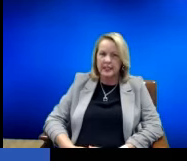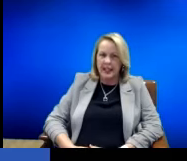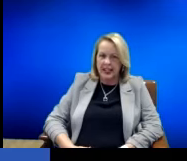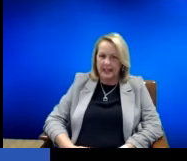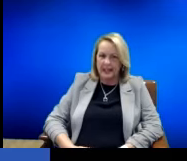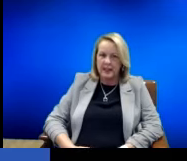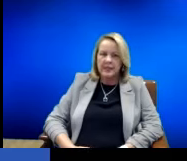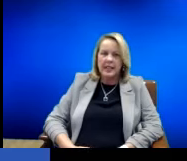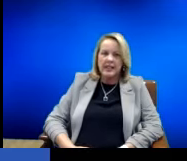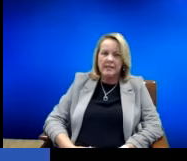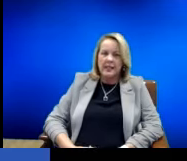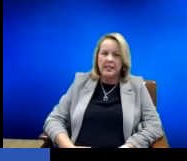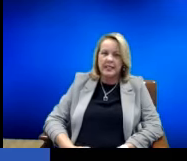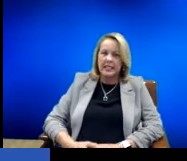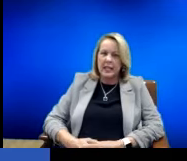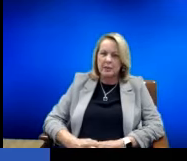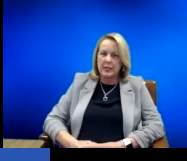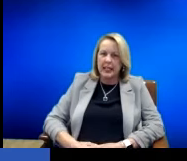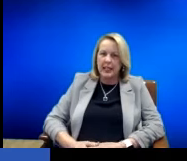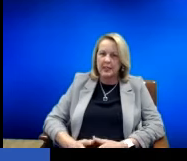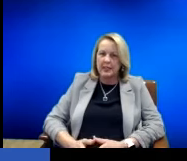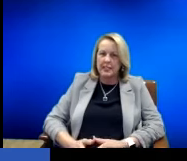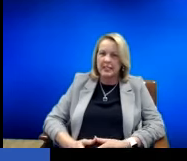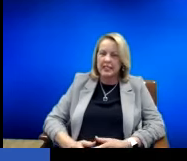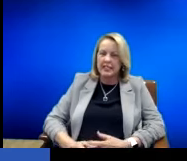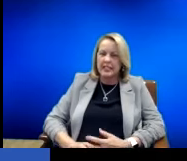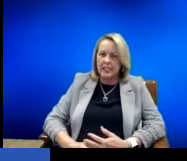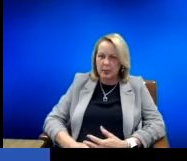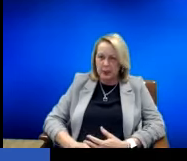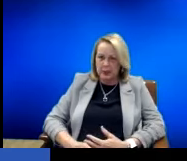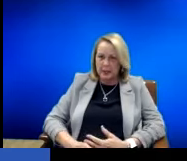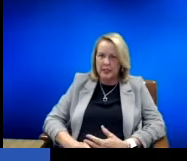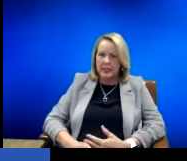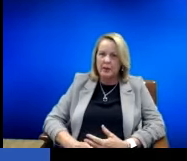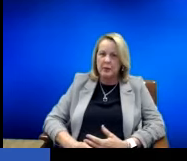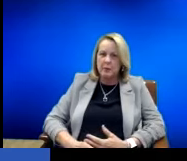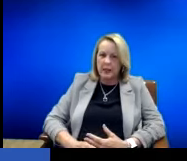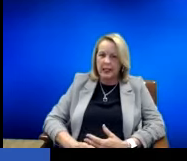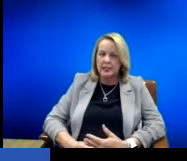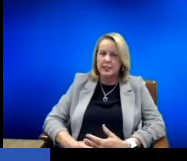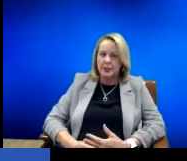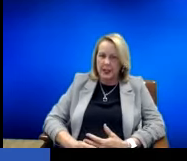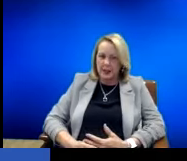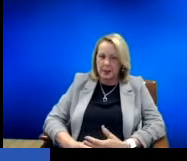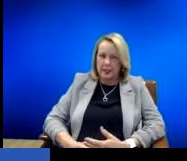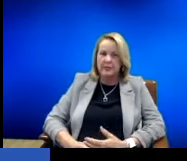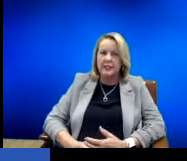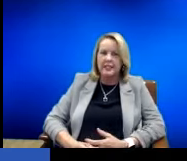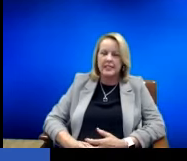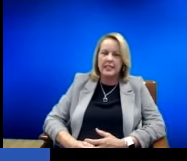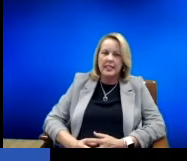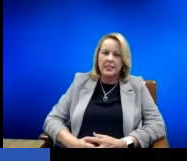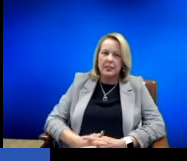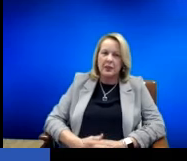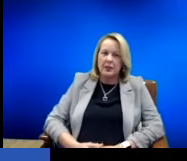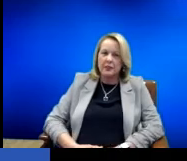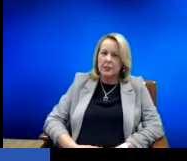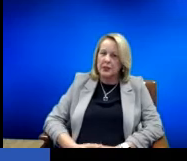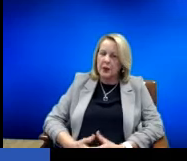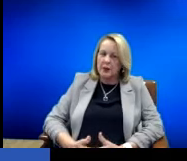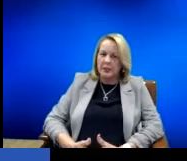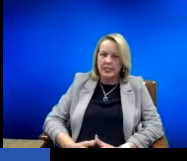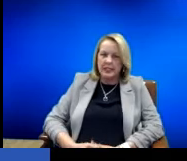quality of life. Funds in an ABLE account are intended to supplement but not replace your other benefits. So